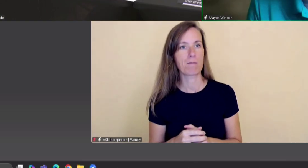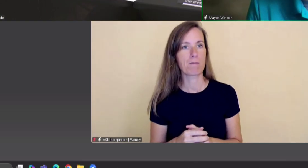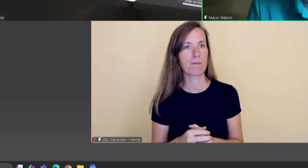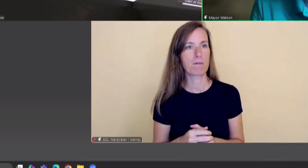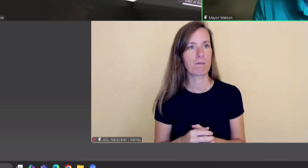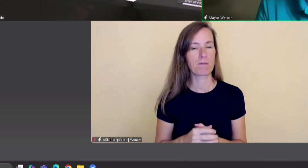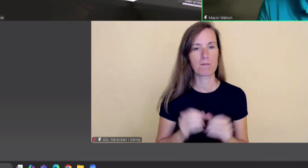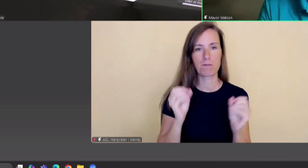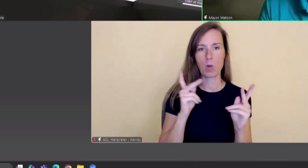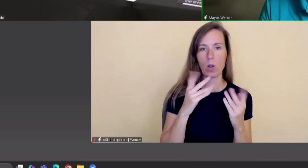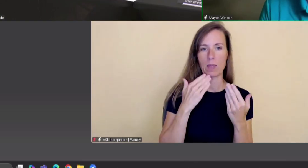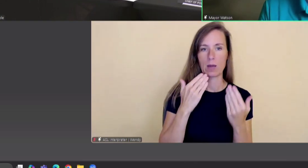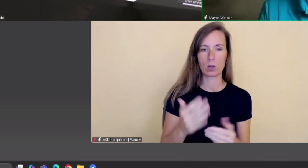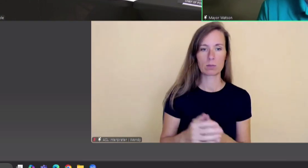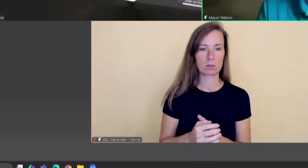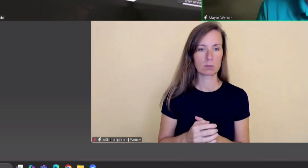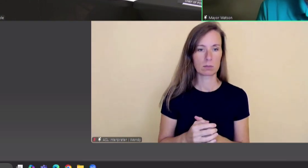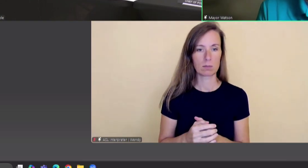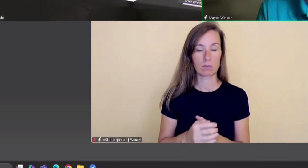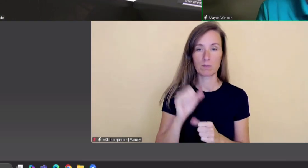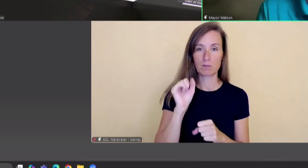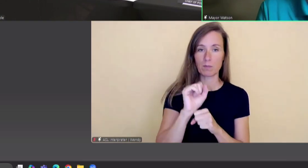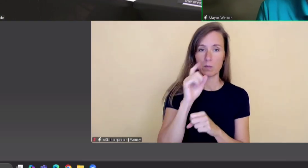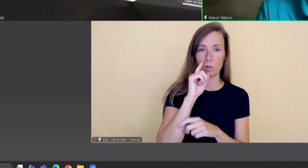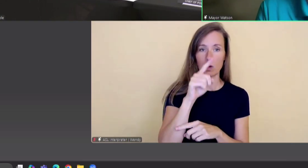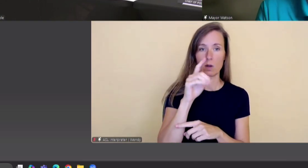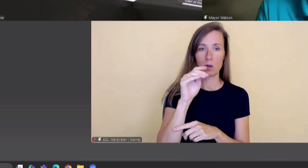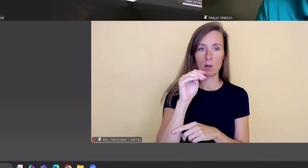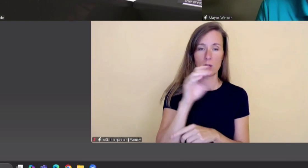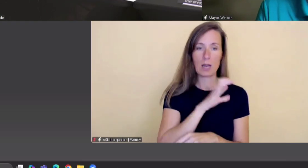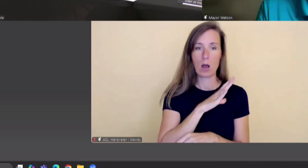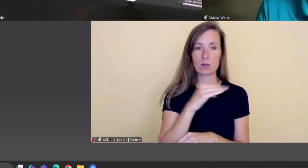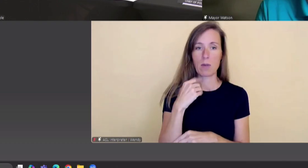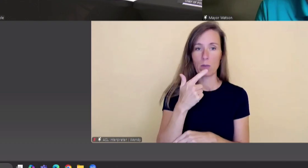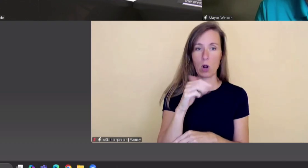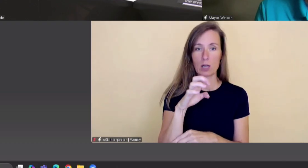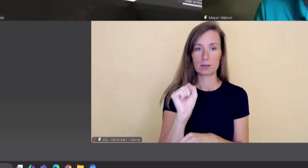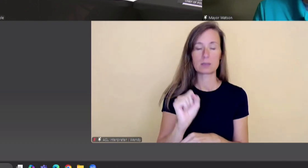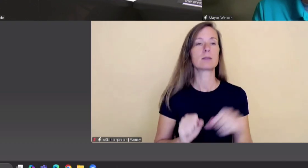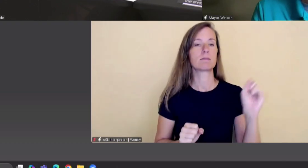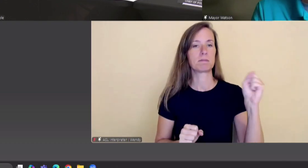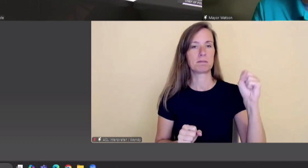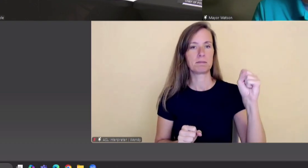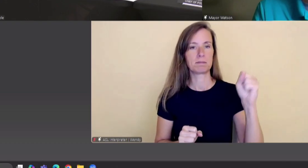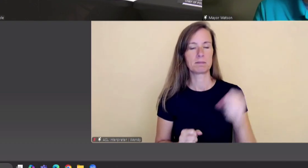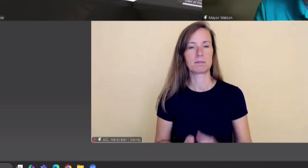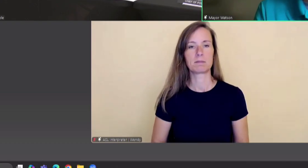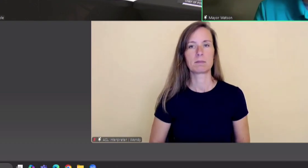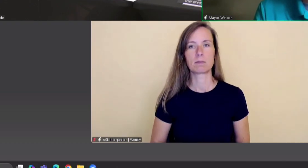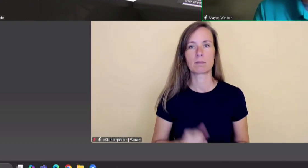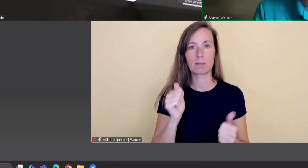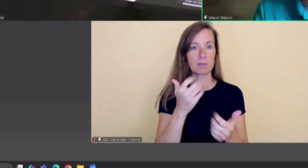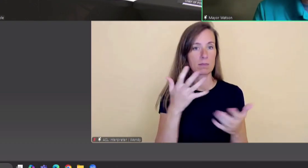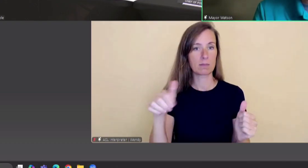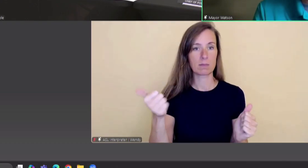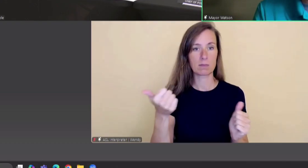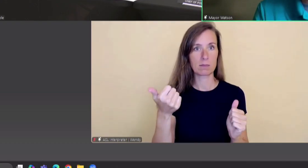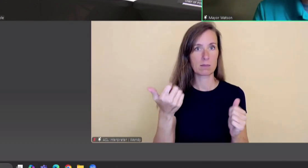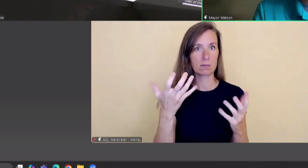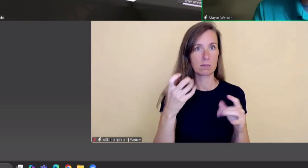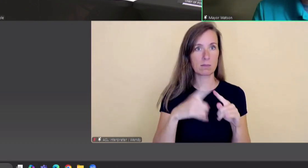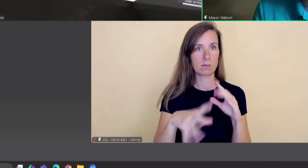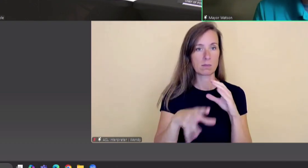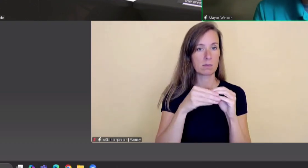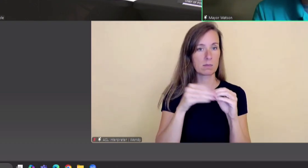Thank Does you. that work, Councilmember Garces? Yes, sir. Okay. Anything else you would like on either agenda?